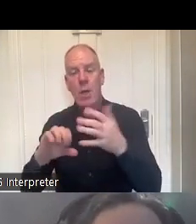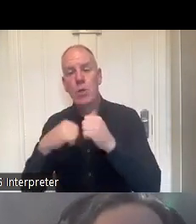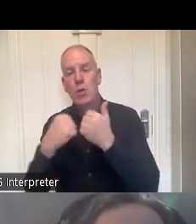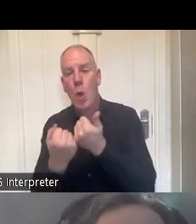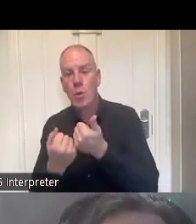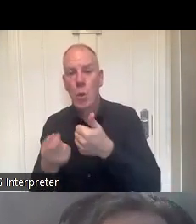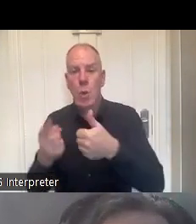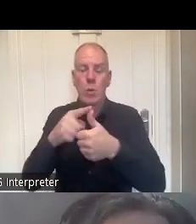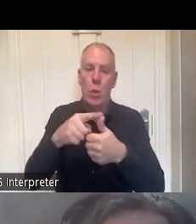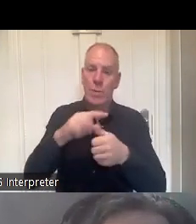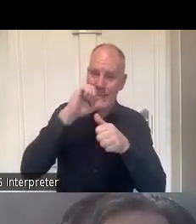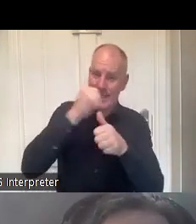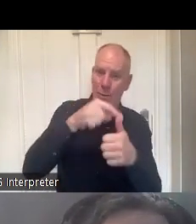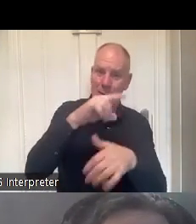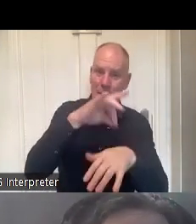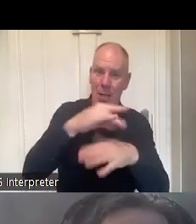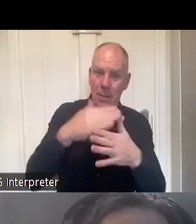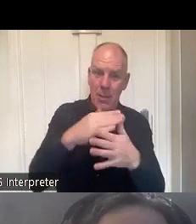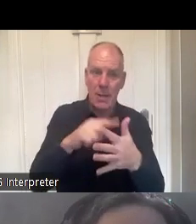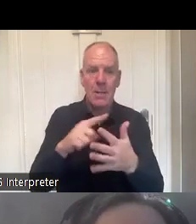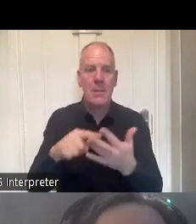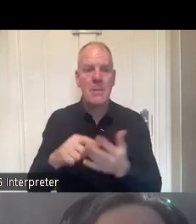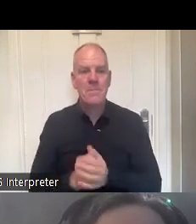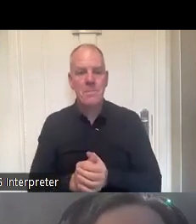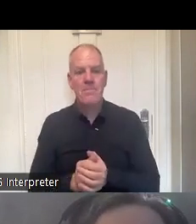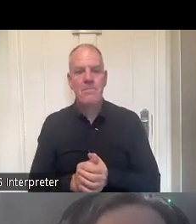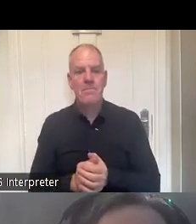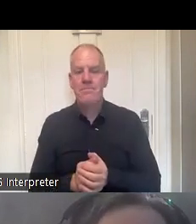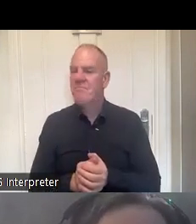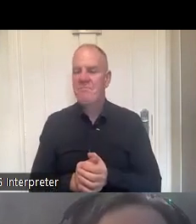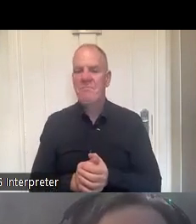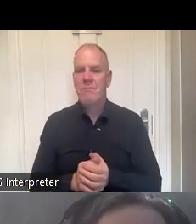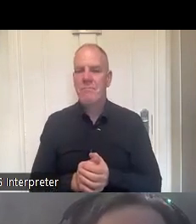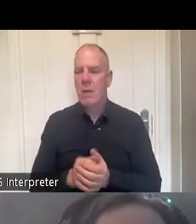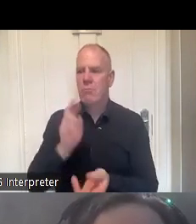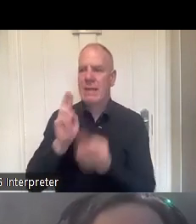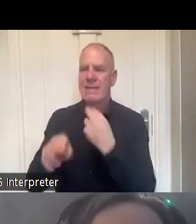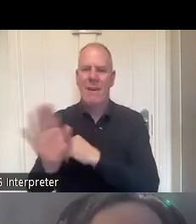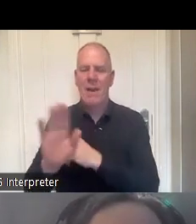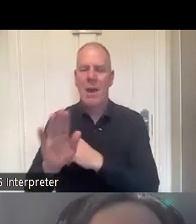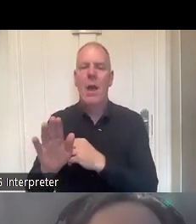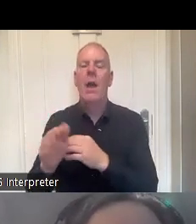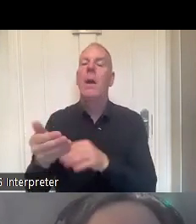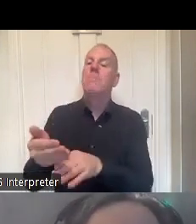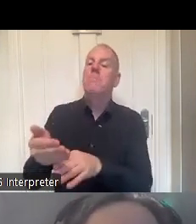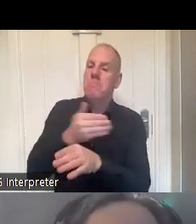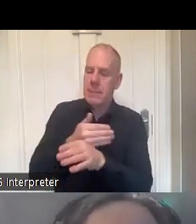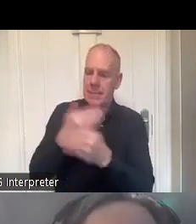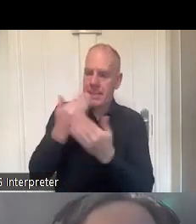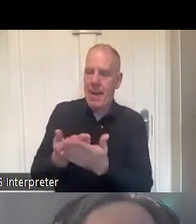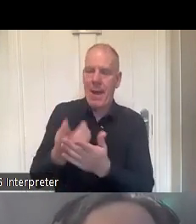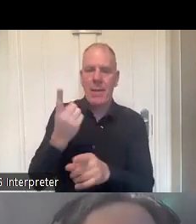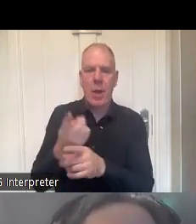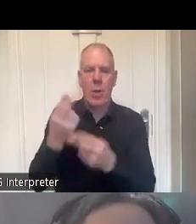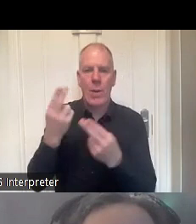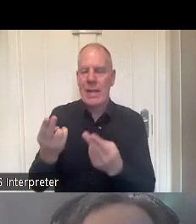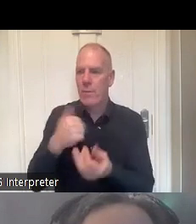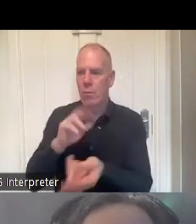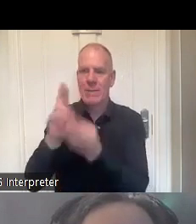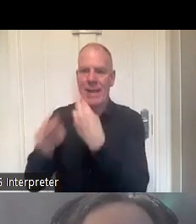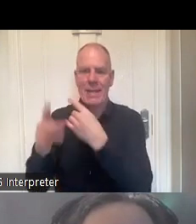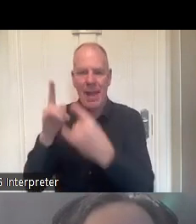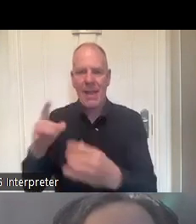reducing reactive demand, so shifting towards prevention and early intervention to reduce the demand for reactive healthcare